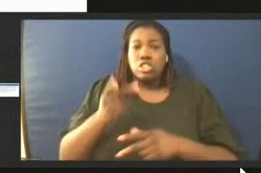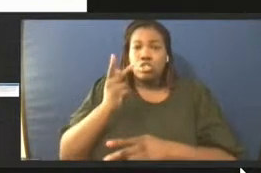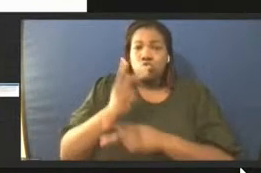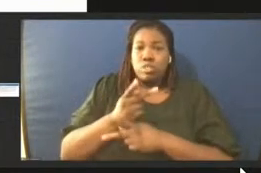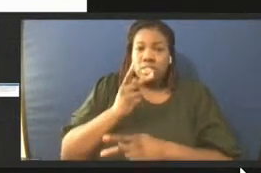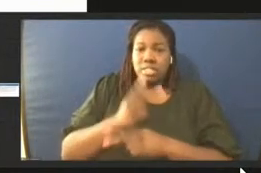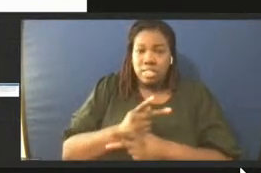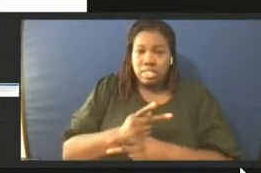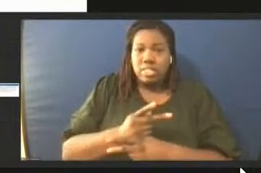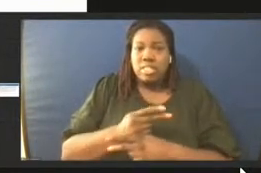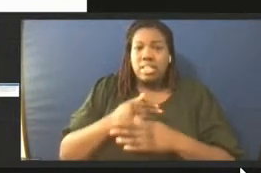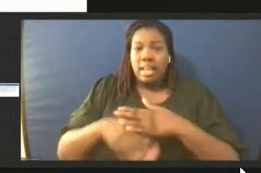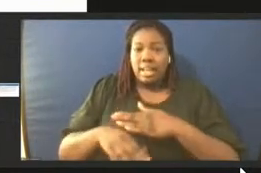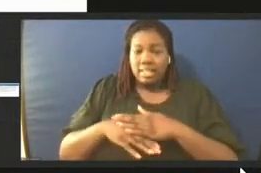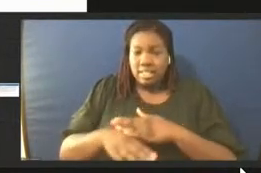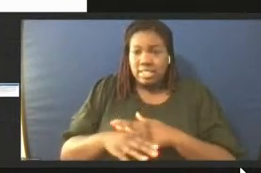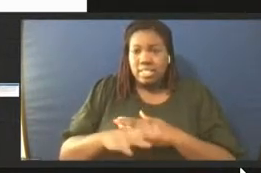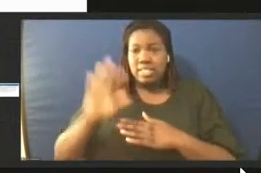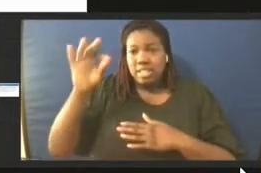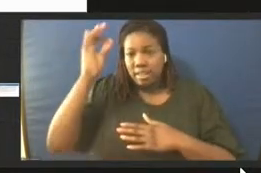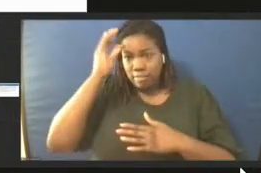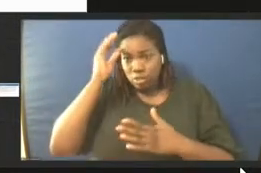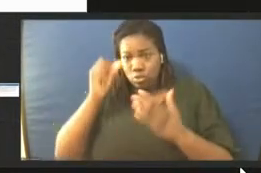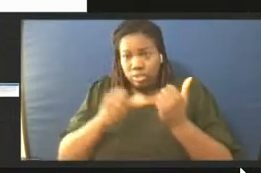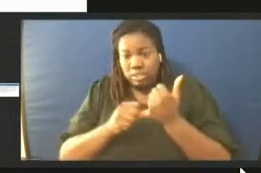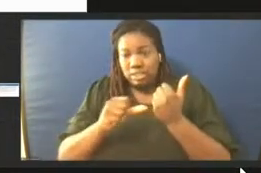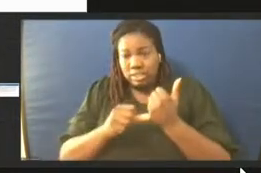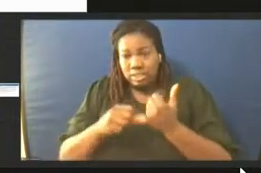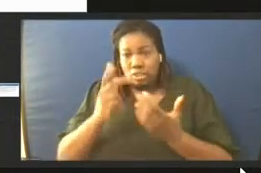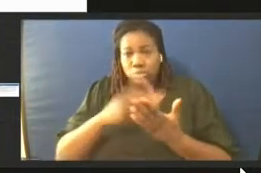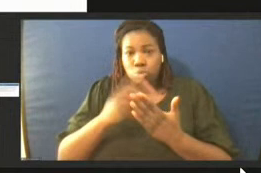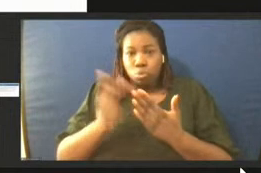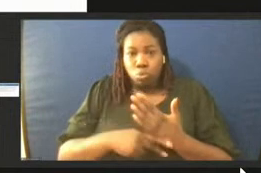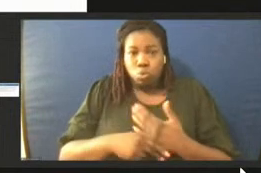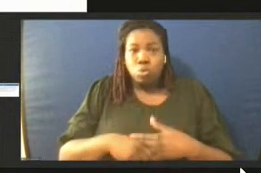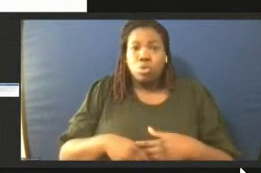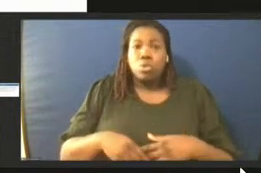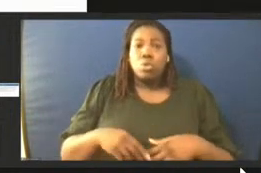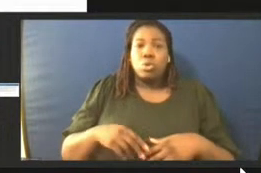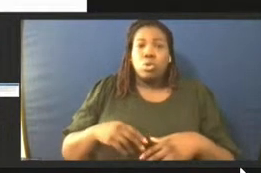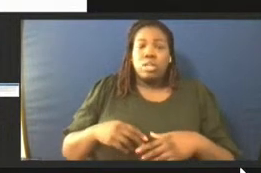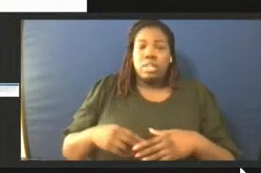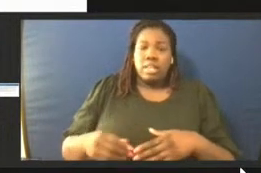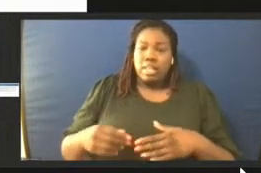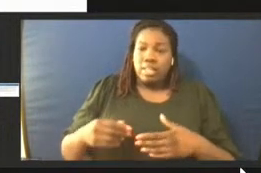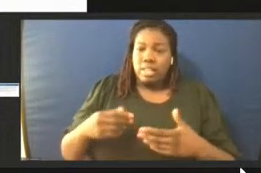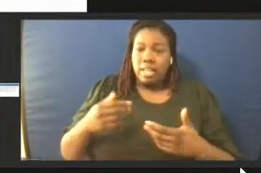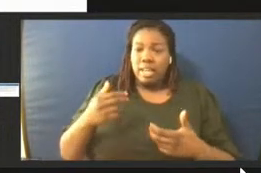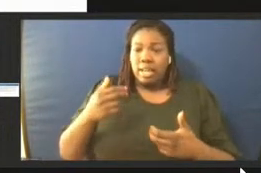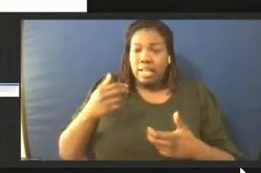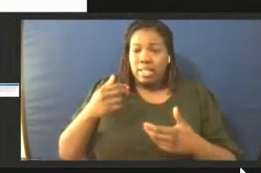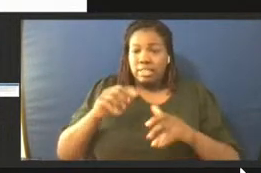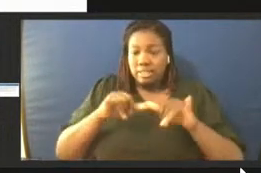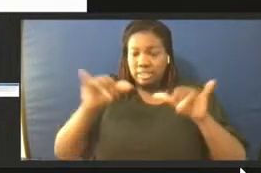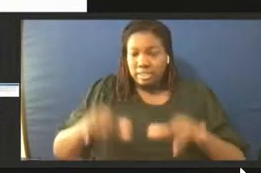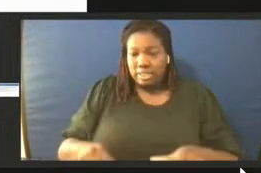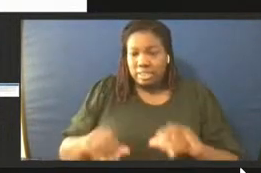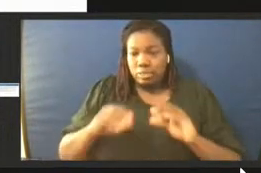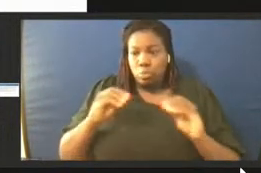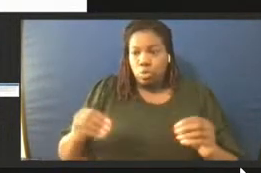accessing federal nutrition assistance program to create a hassle-free system that provide more convenient